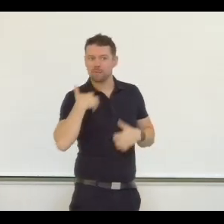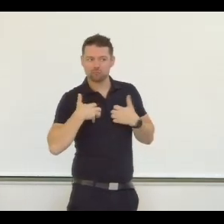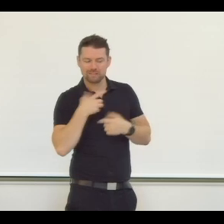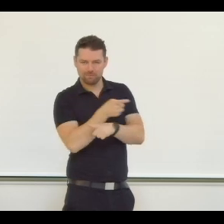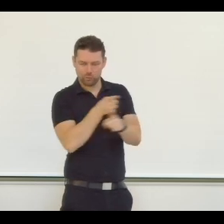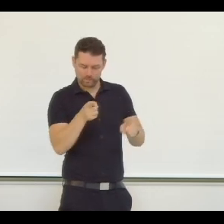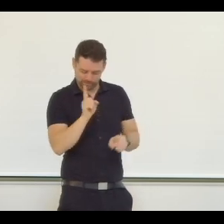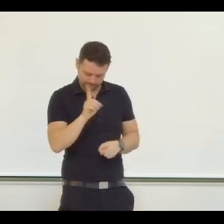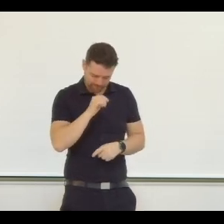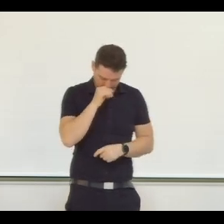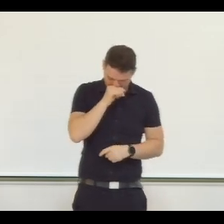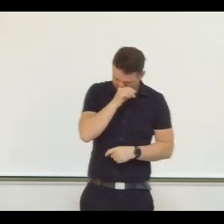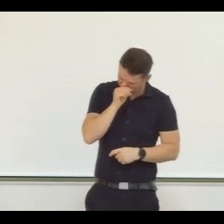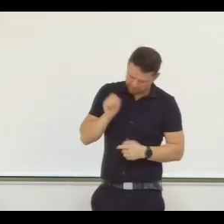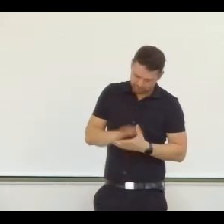this